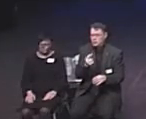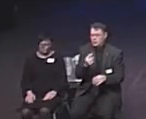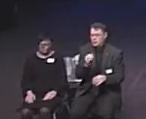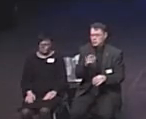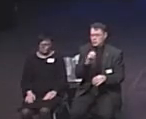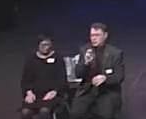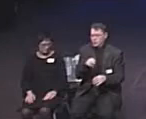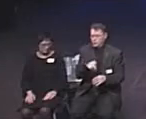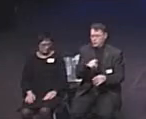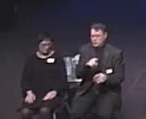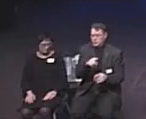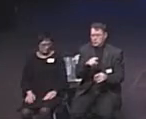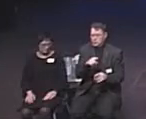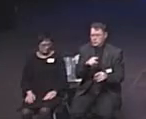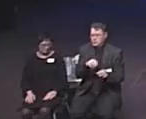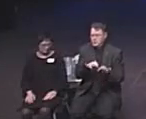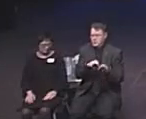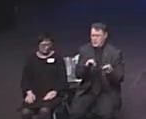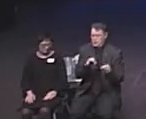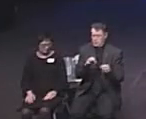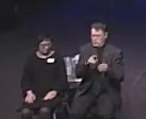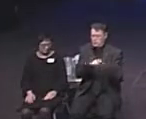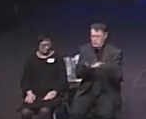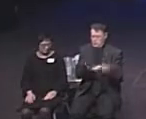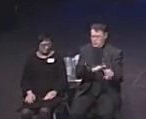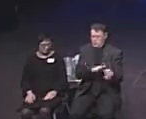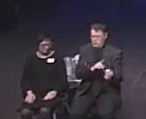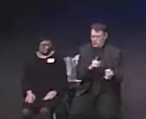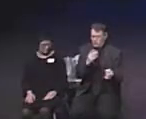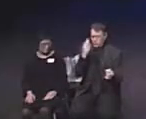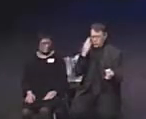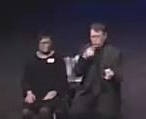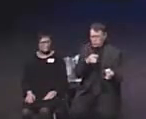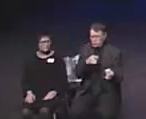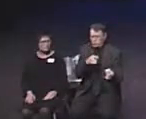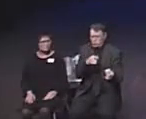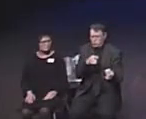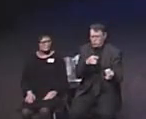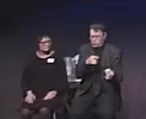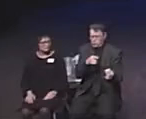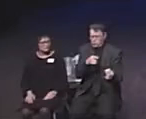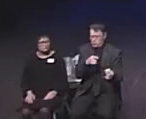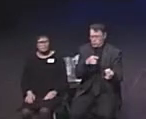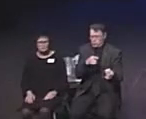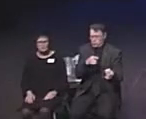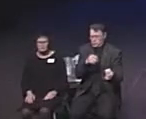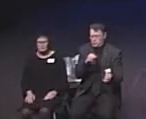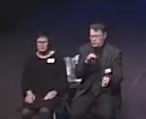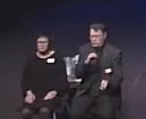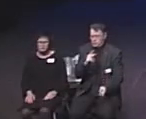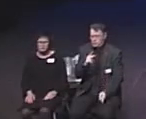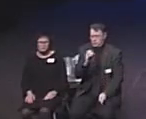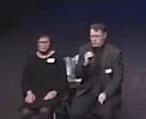the place for fine arts. And you are probably familiar, might be familiar, with Frank